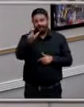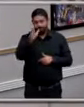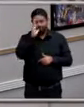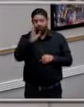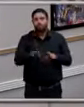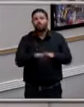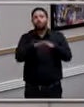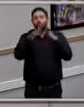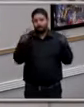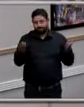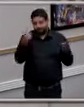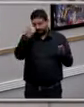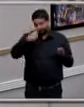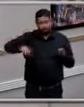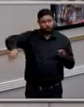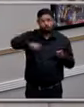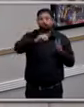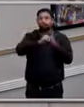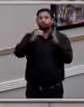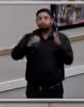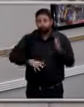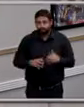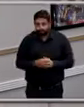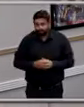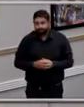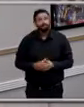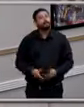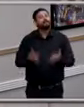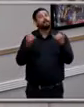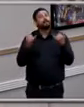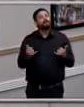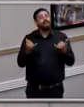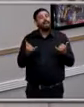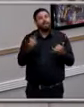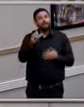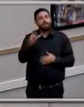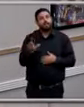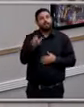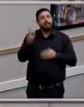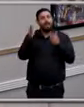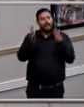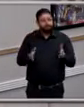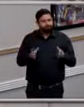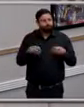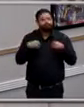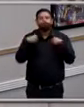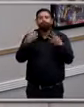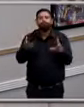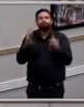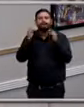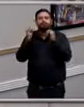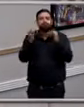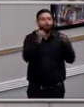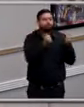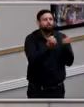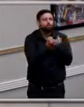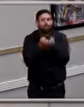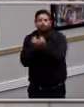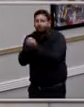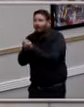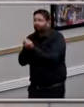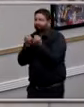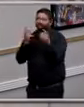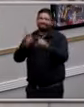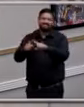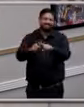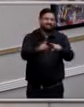students. At this time, librarians are providing instructional support through various tools. You can